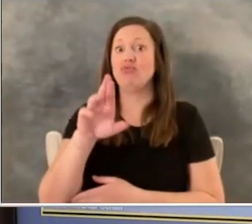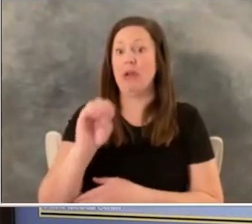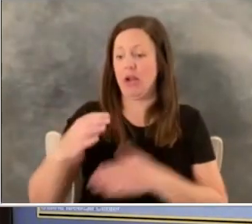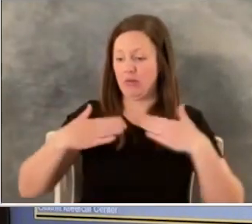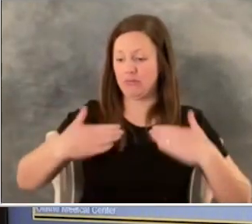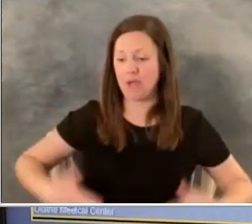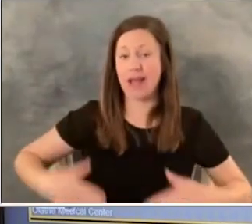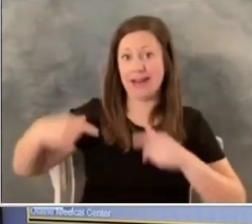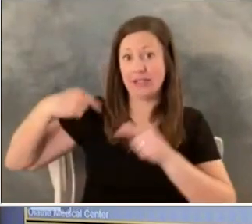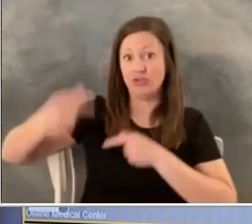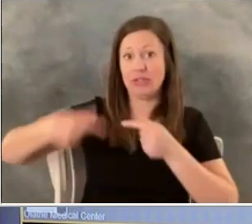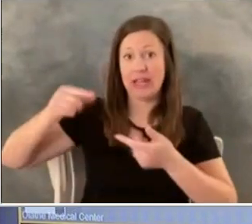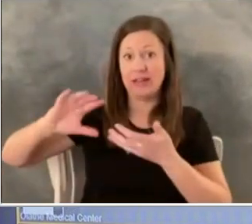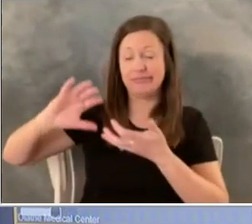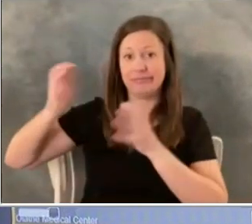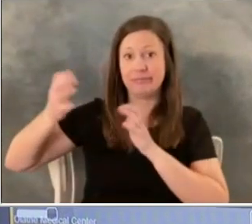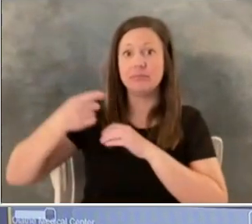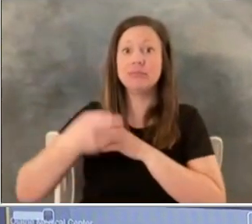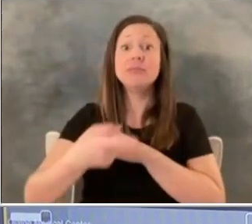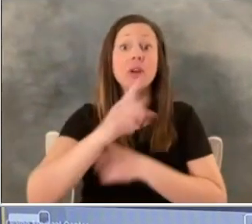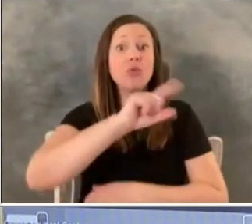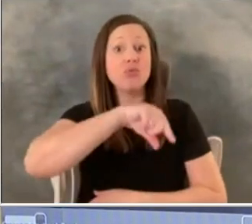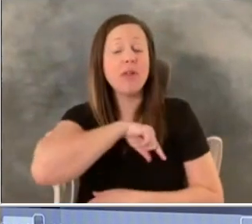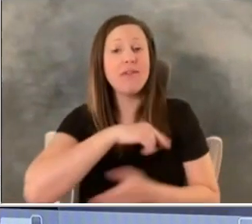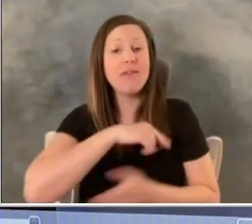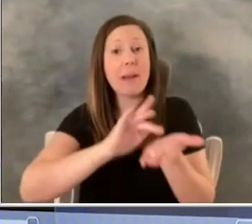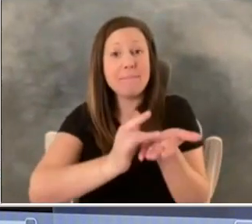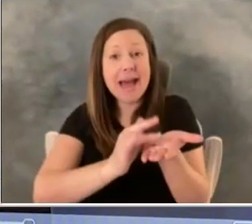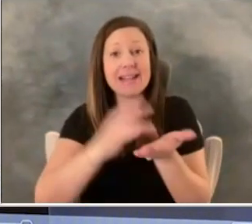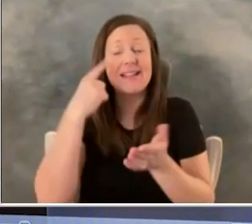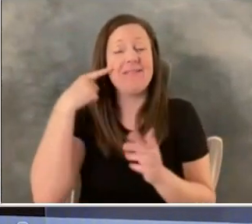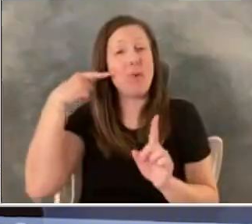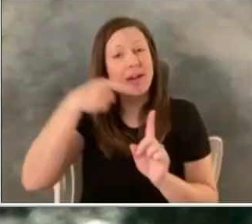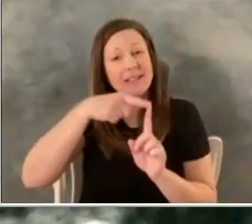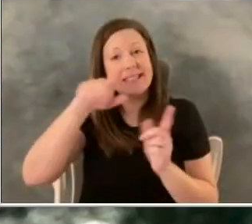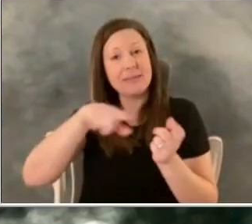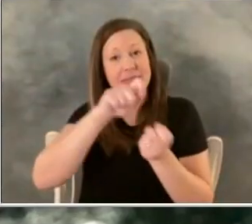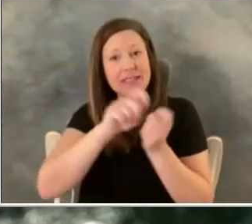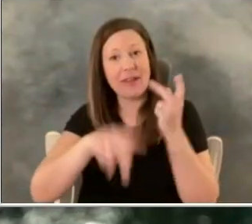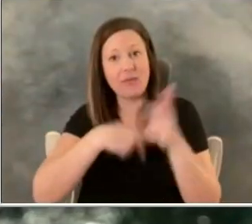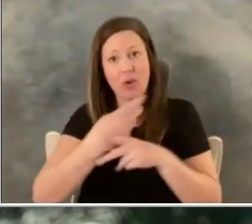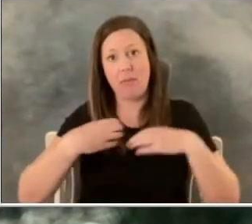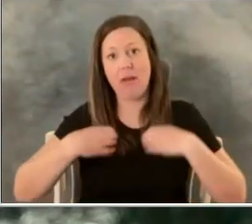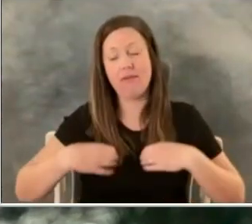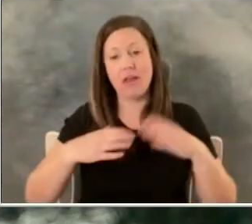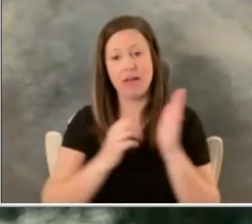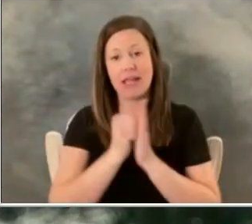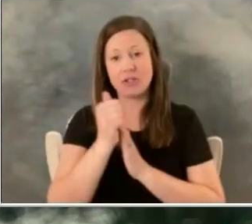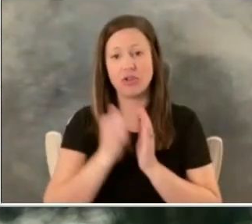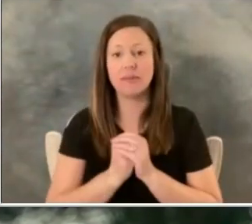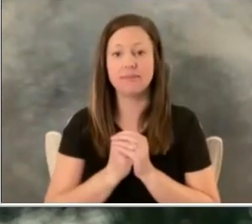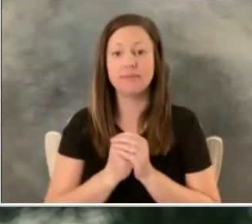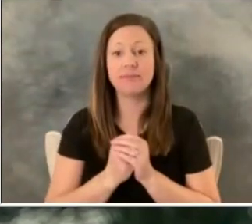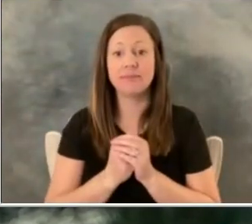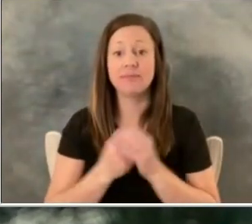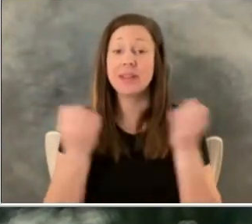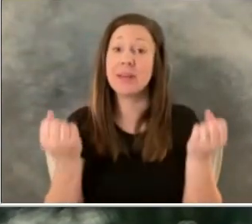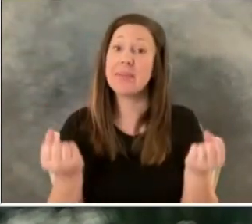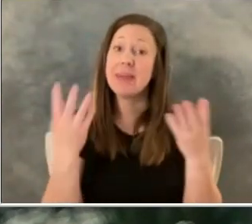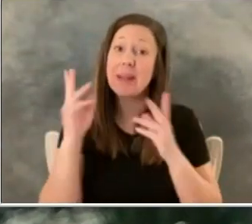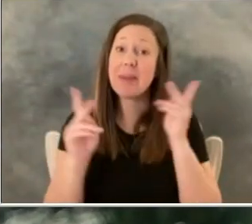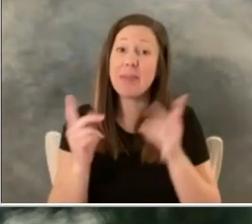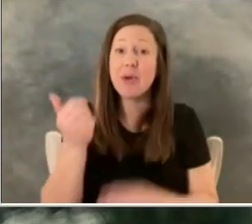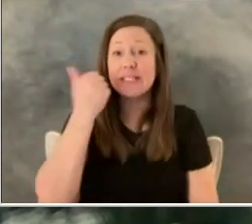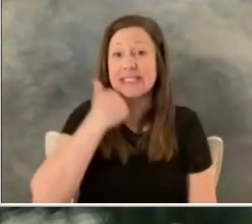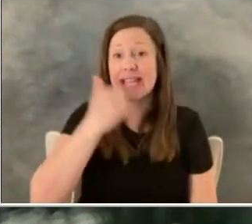for a medication to treat his very specific form of lung cancer. Many of these people on just a pill, just a daily pill